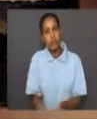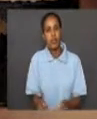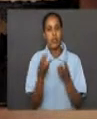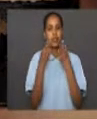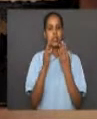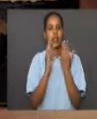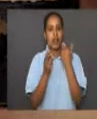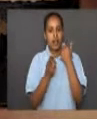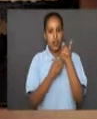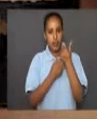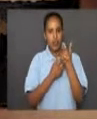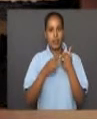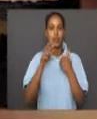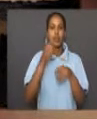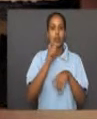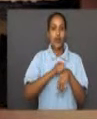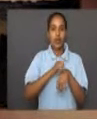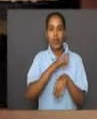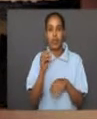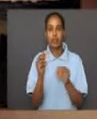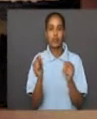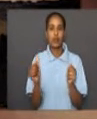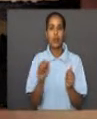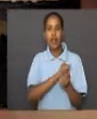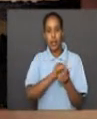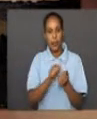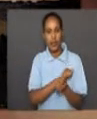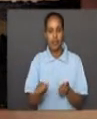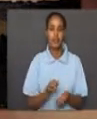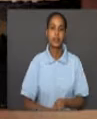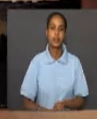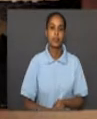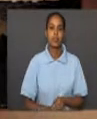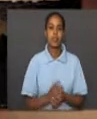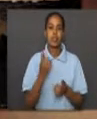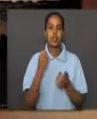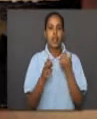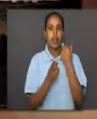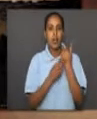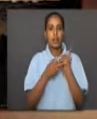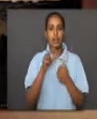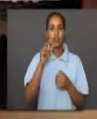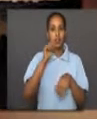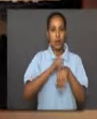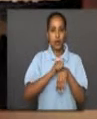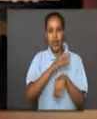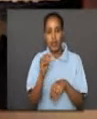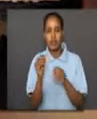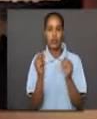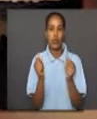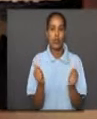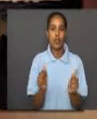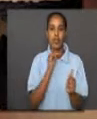of the accompanying rock and soil is eliminated. The accompanying rock and